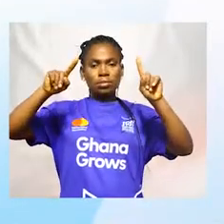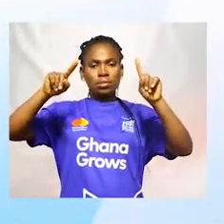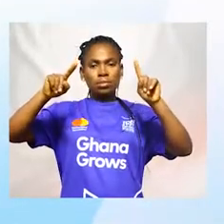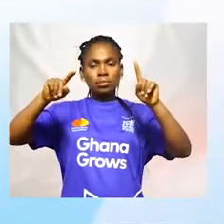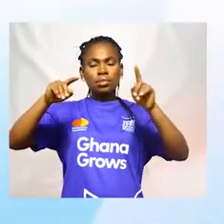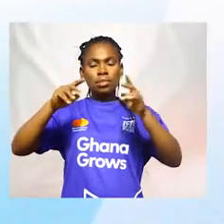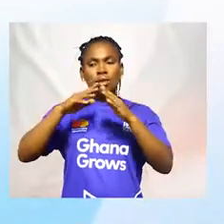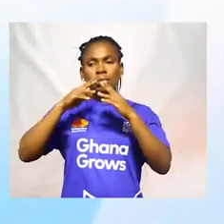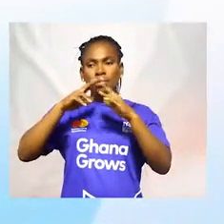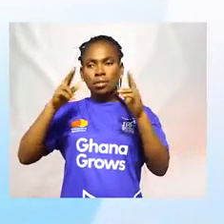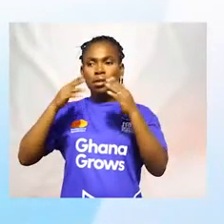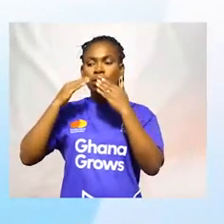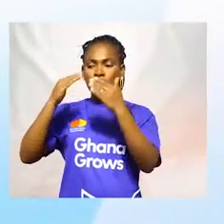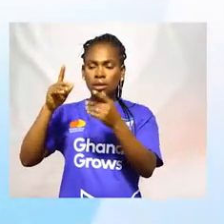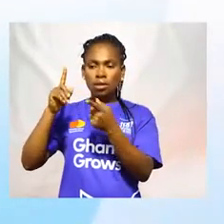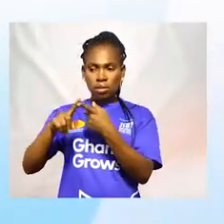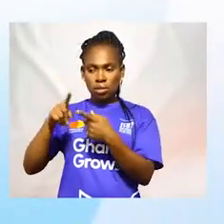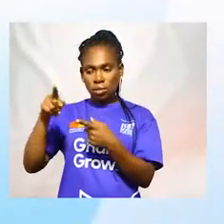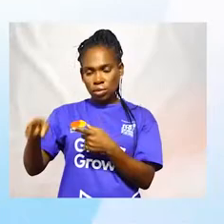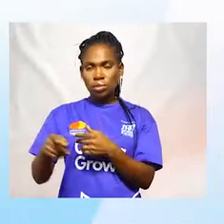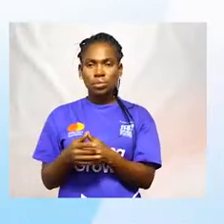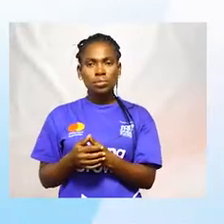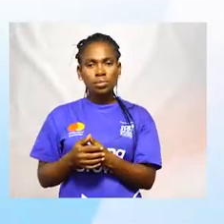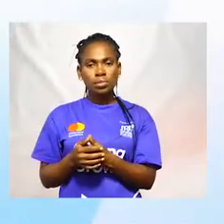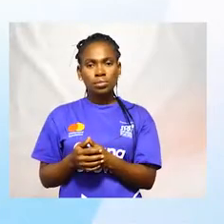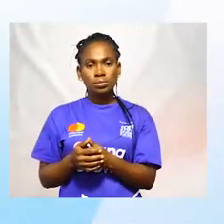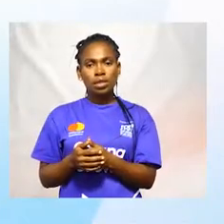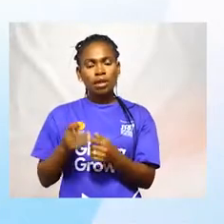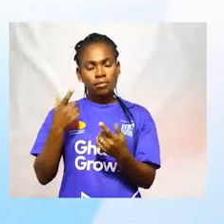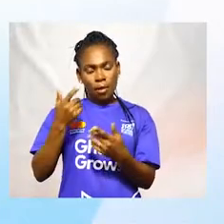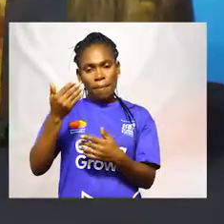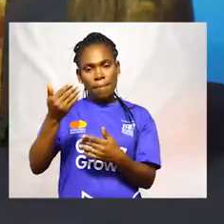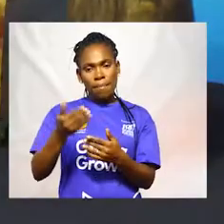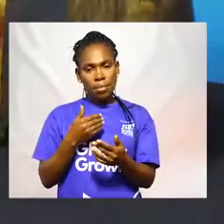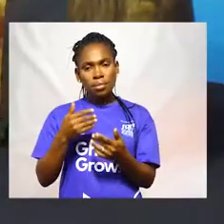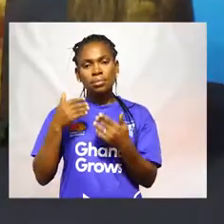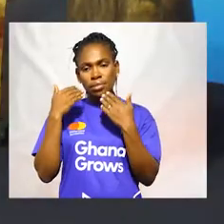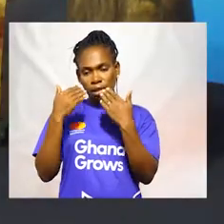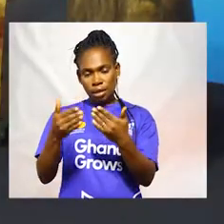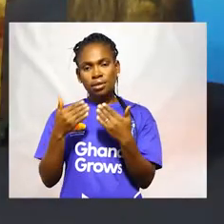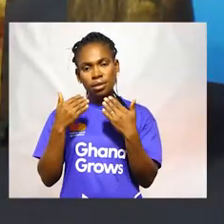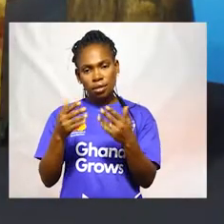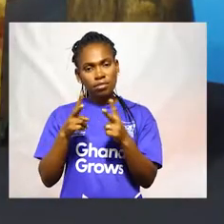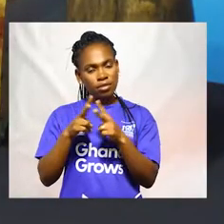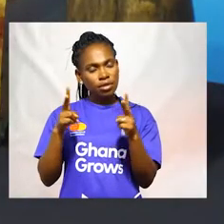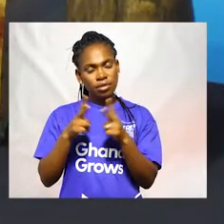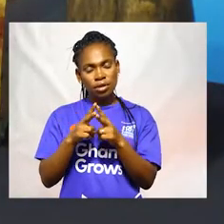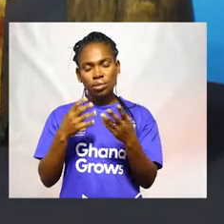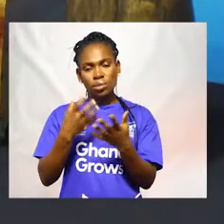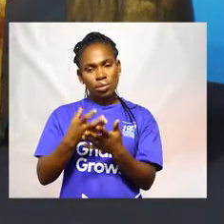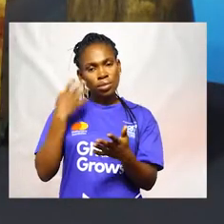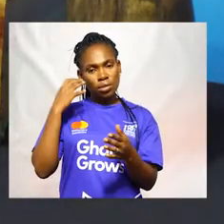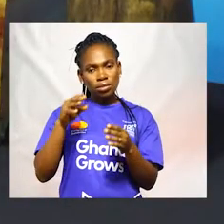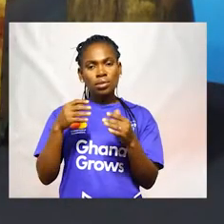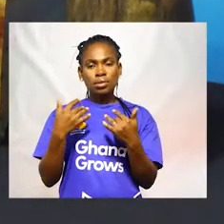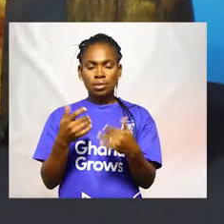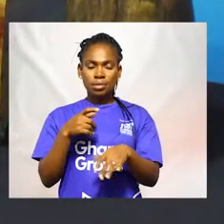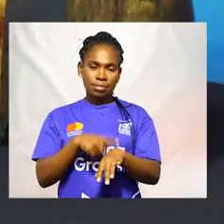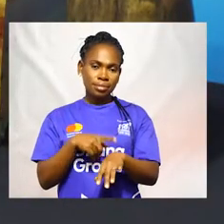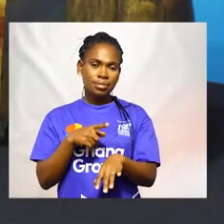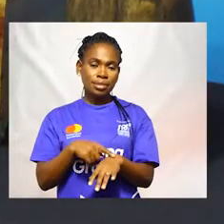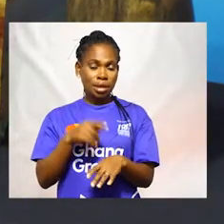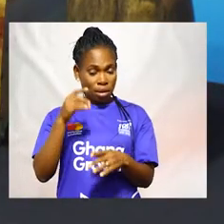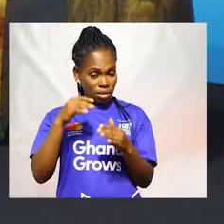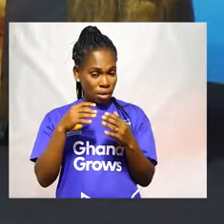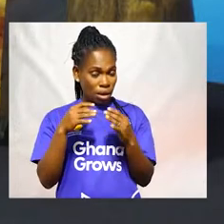you to you, Pastor Mawuli Tsikata, for spending this hour. It's thank you very, for a very, very rich moment. For having me. I hope you've enjoyed it as much